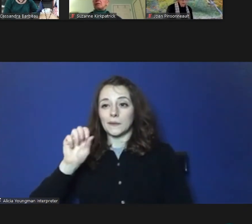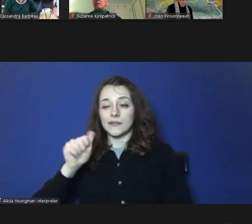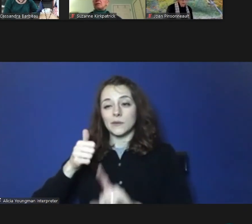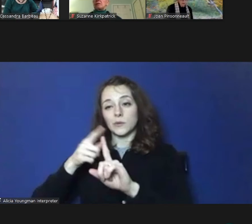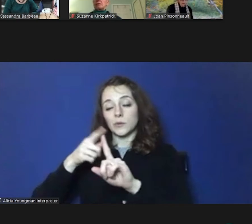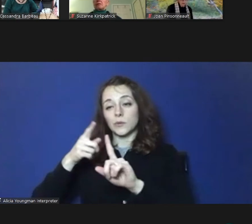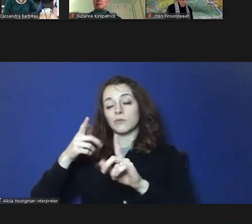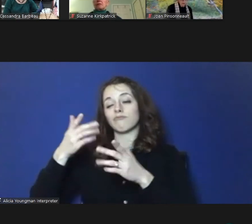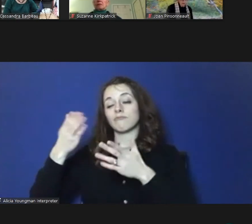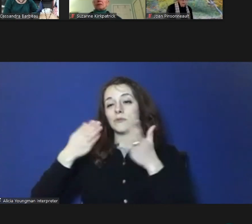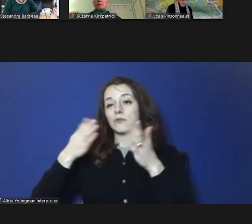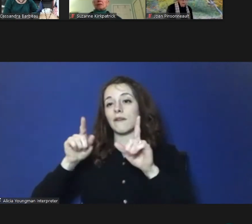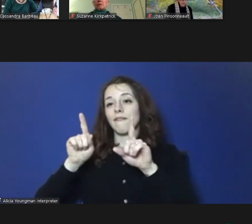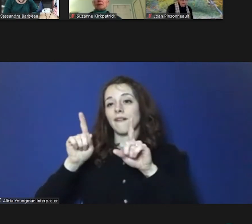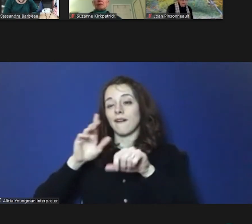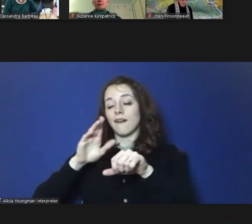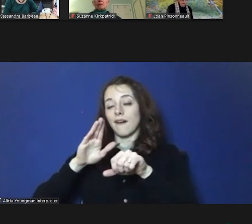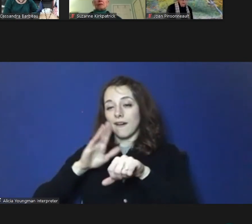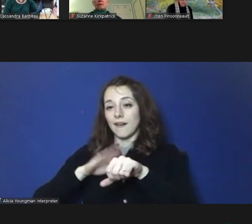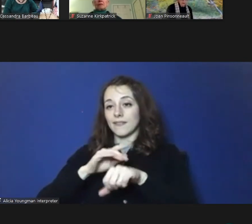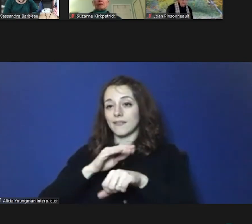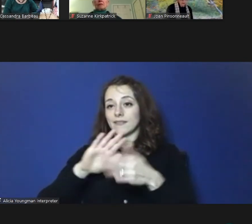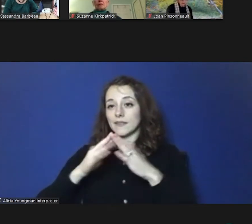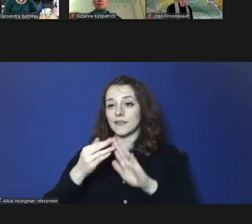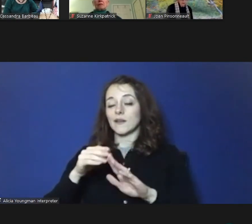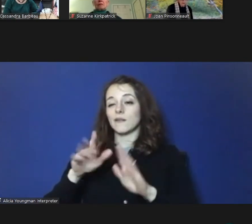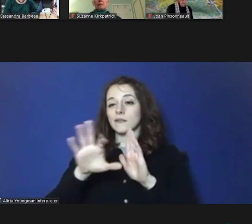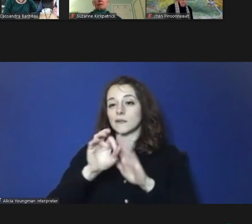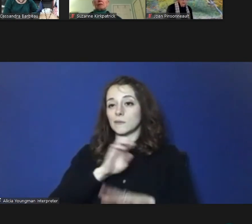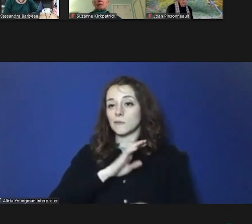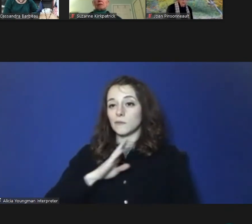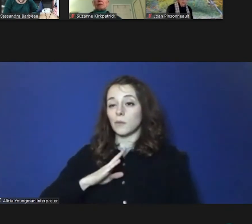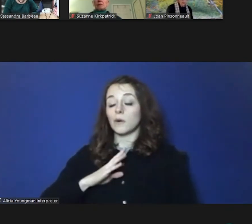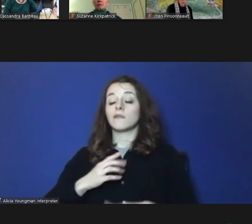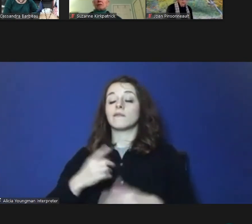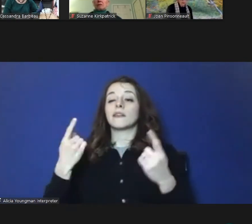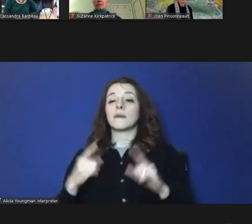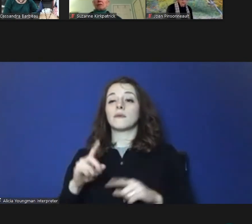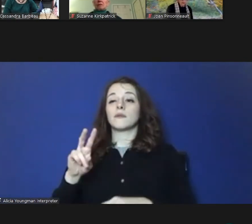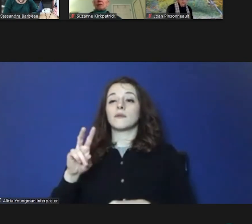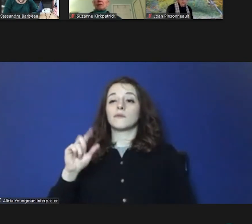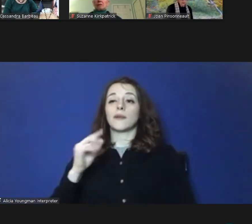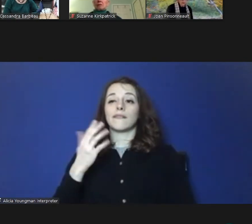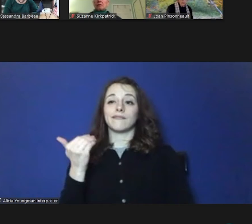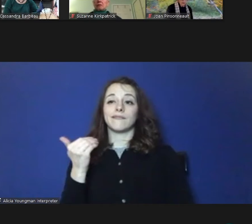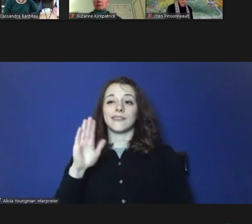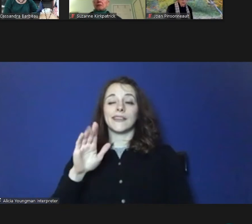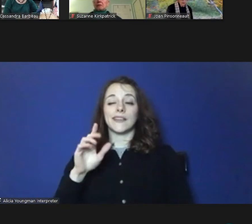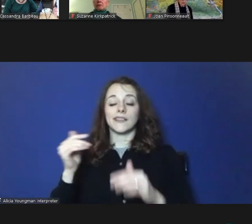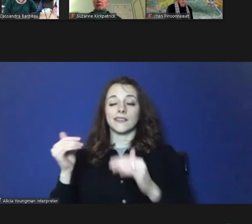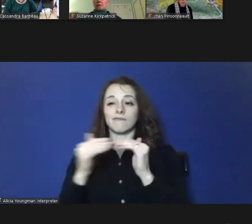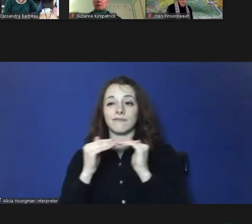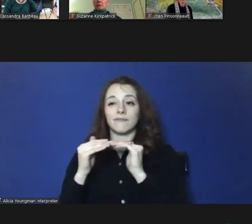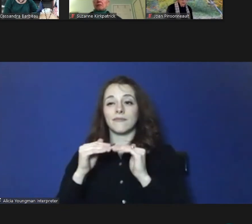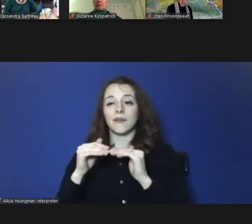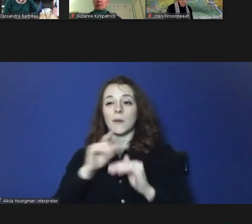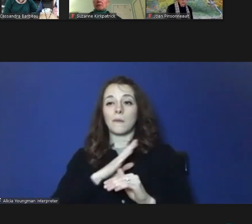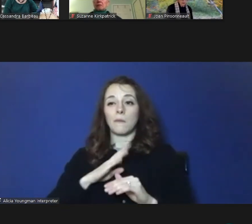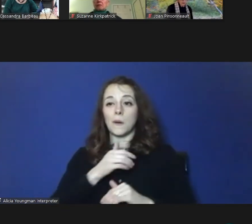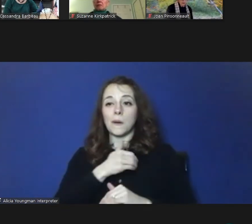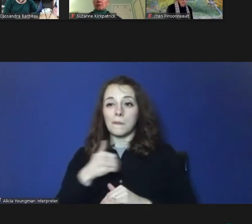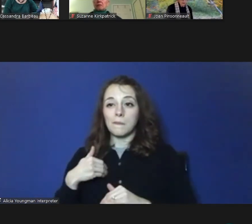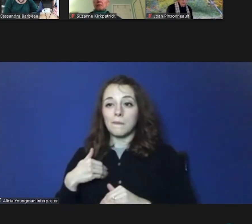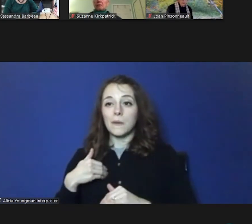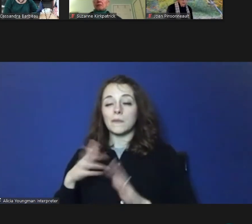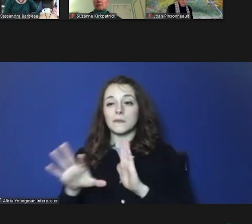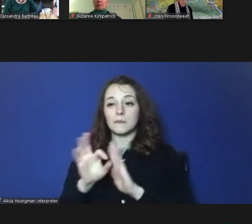serve on the town select board, and in 2015, his fellow board members designated